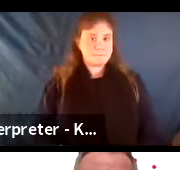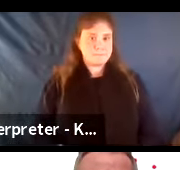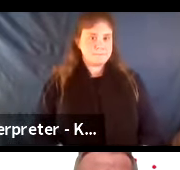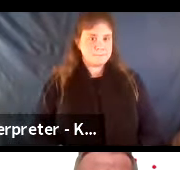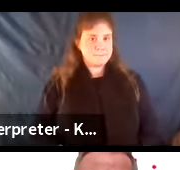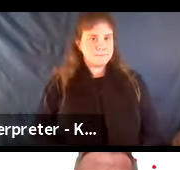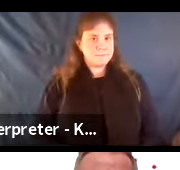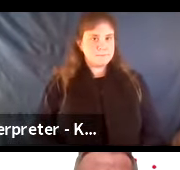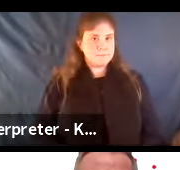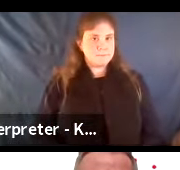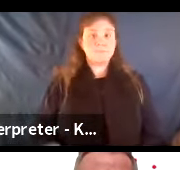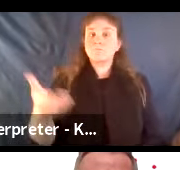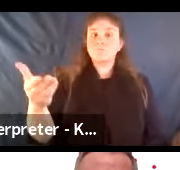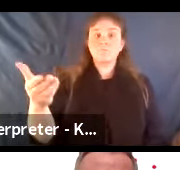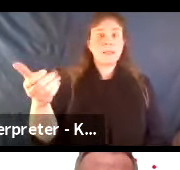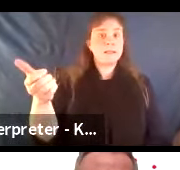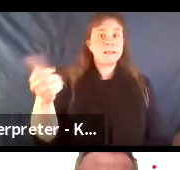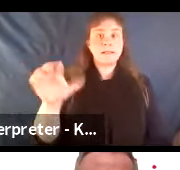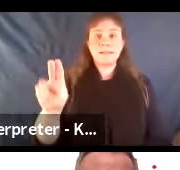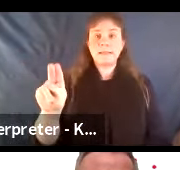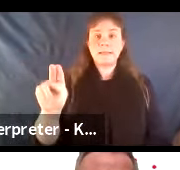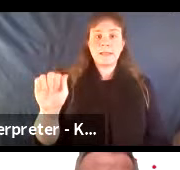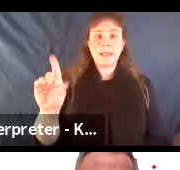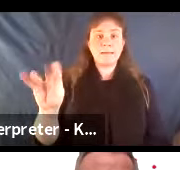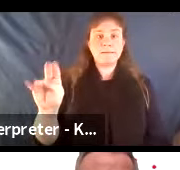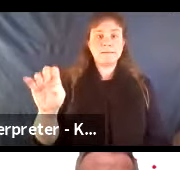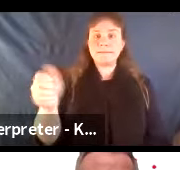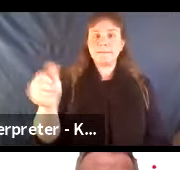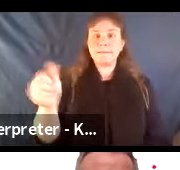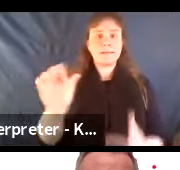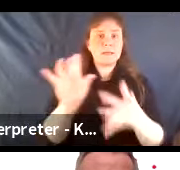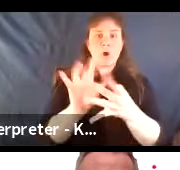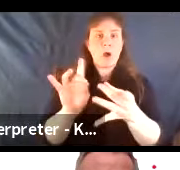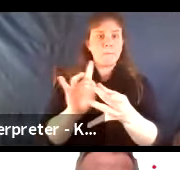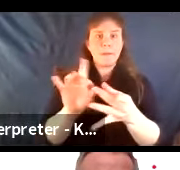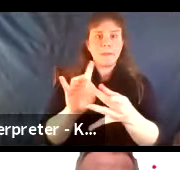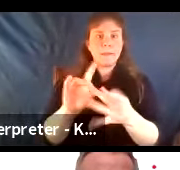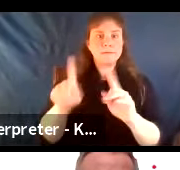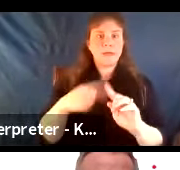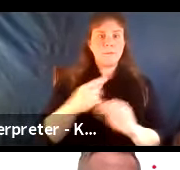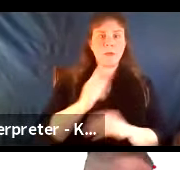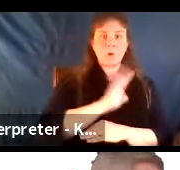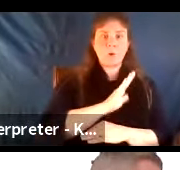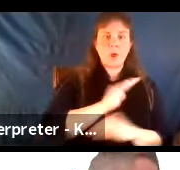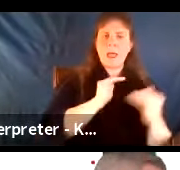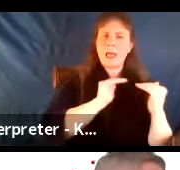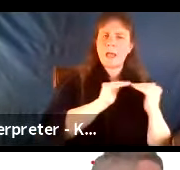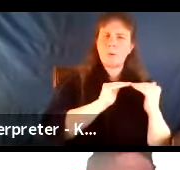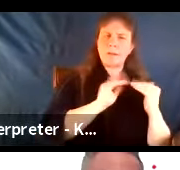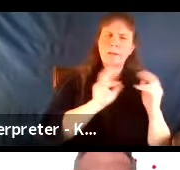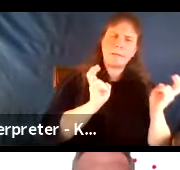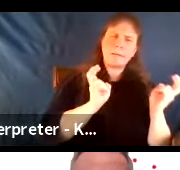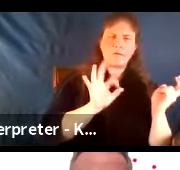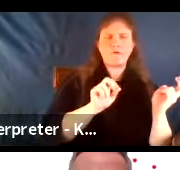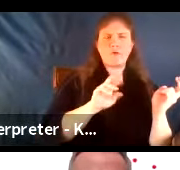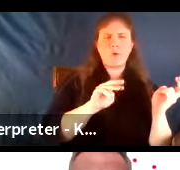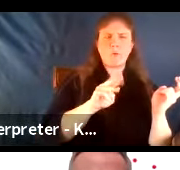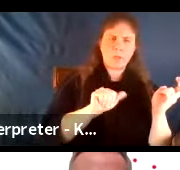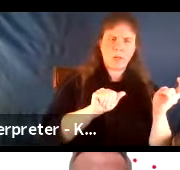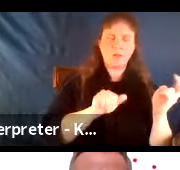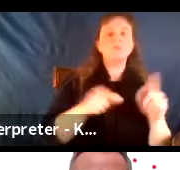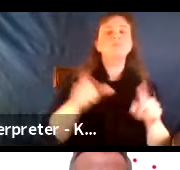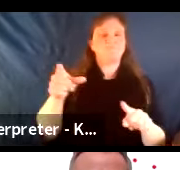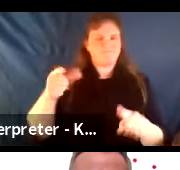Nadine, any comments back to Lisa's questions about the equity formula, I guess you'd say? Yeah, thank you so